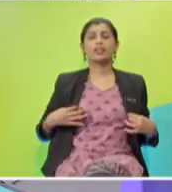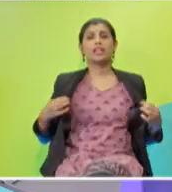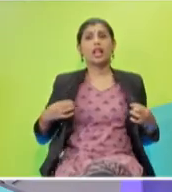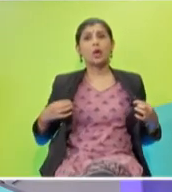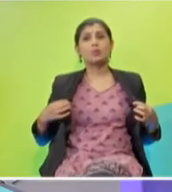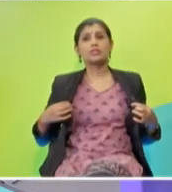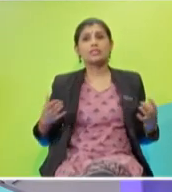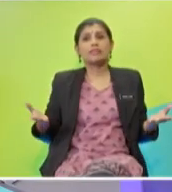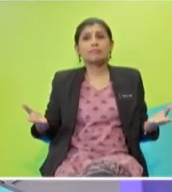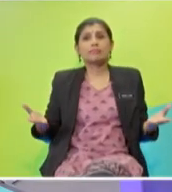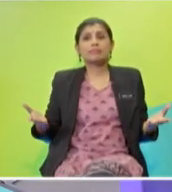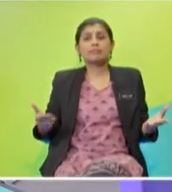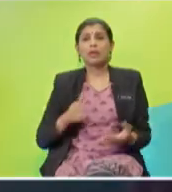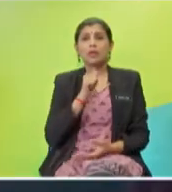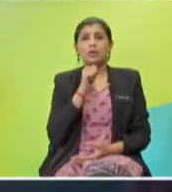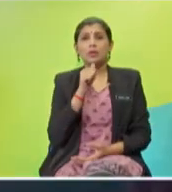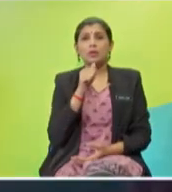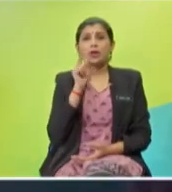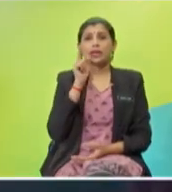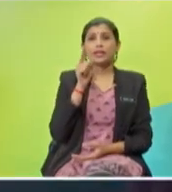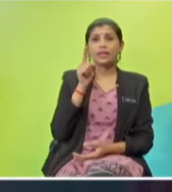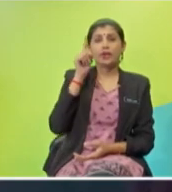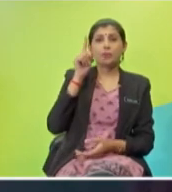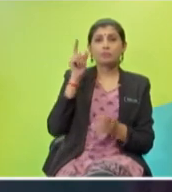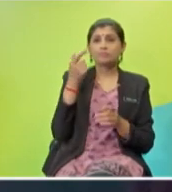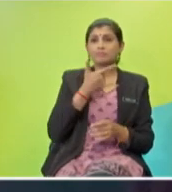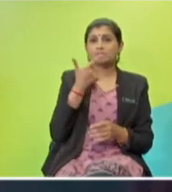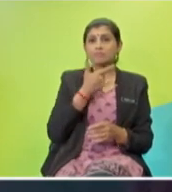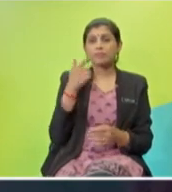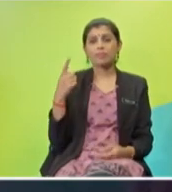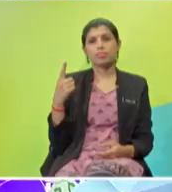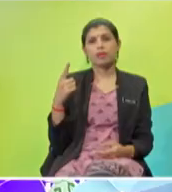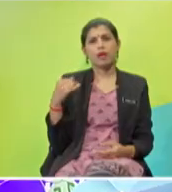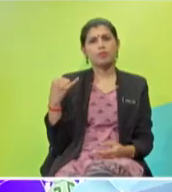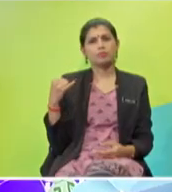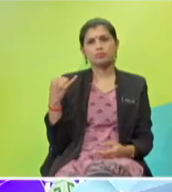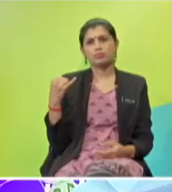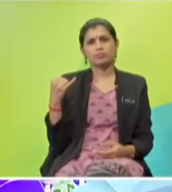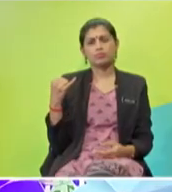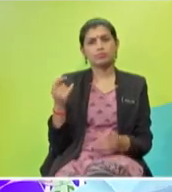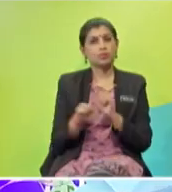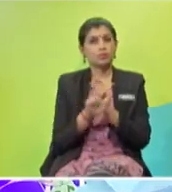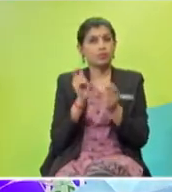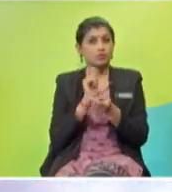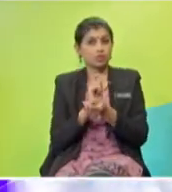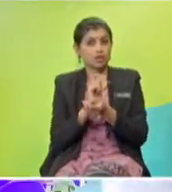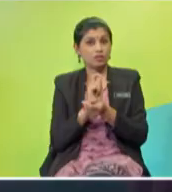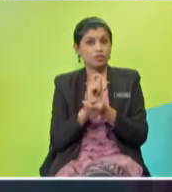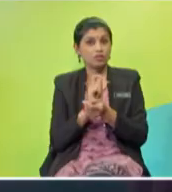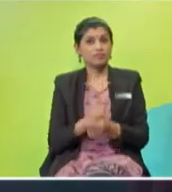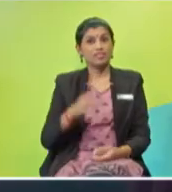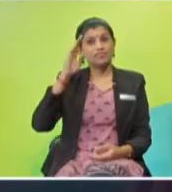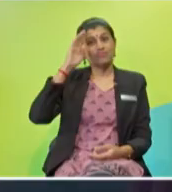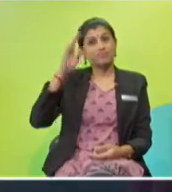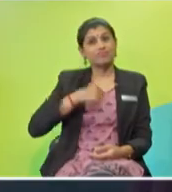children's clothes. Oh no, I don't think this will fit. Okay, I have to go to another store then. Thank you so much. So